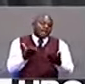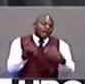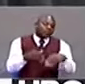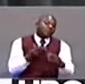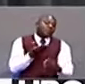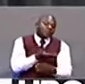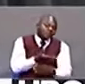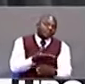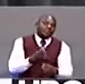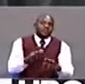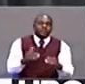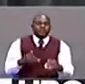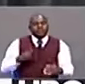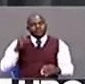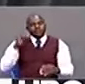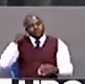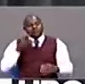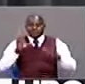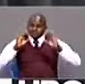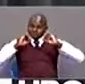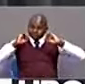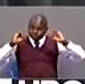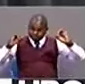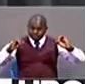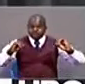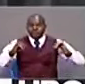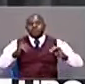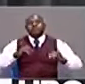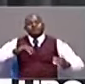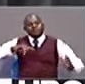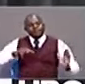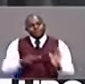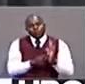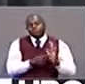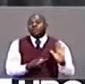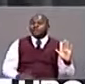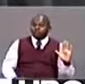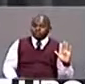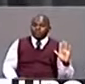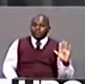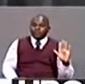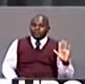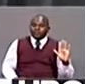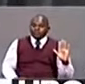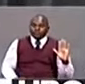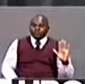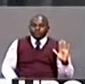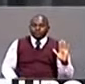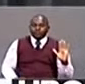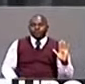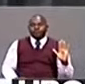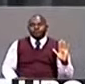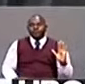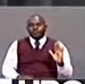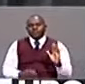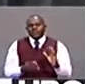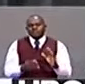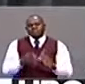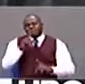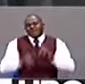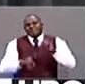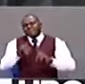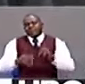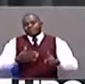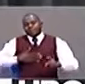agreements? So I think the President has raised a valid point here, which does not really attract further questioning, in